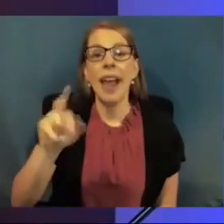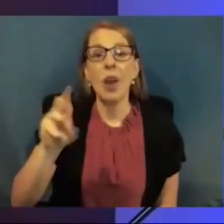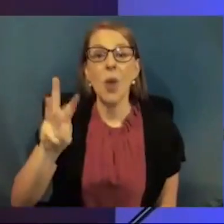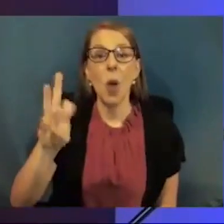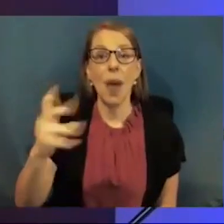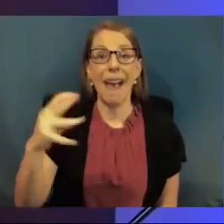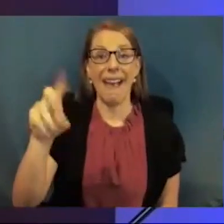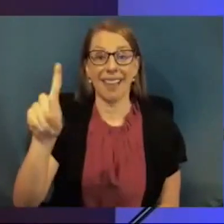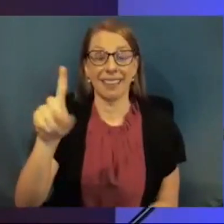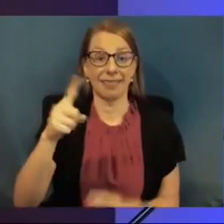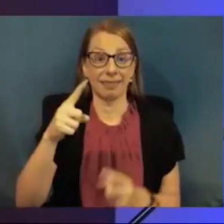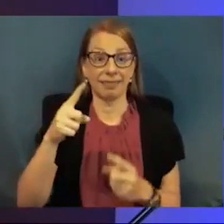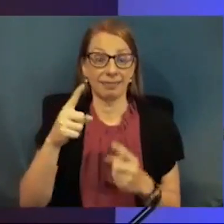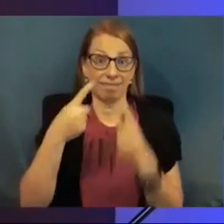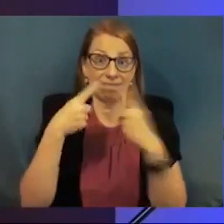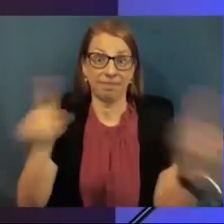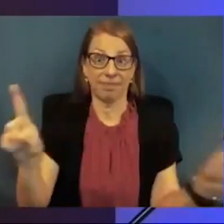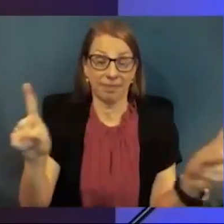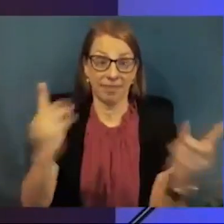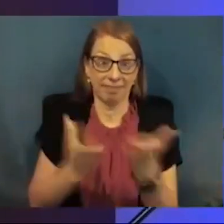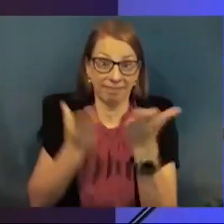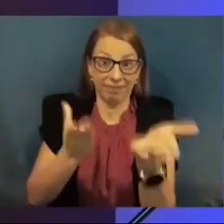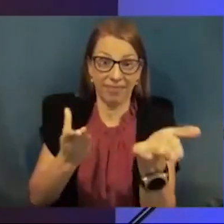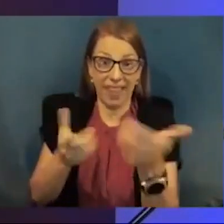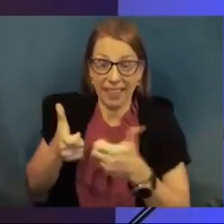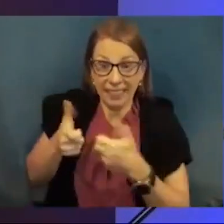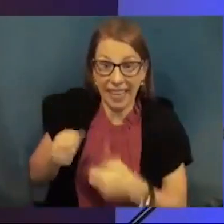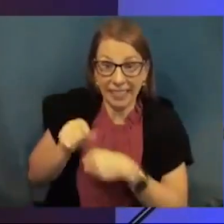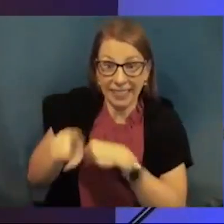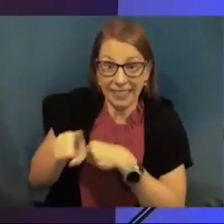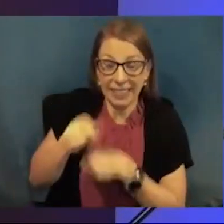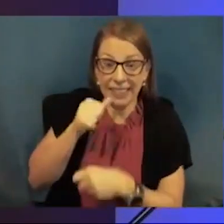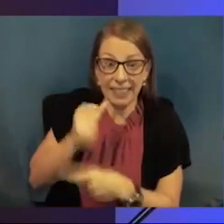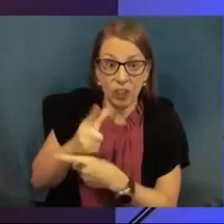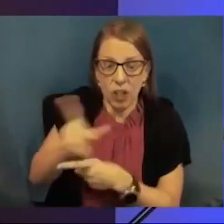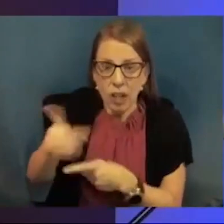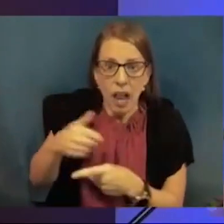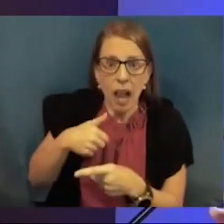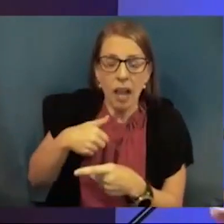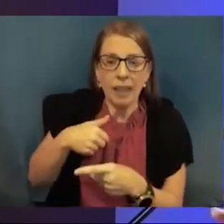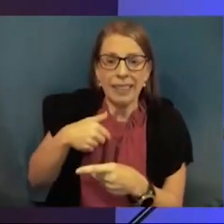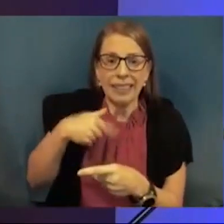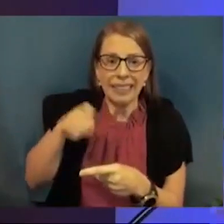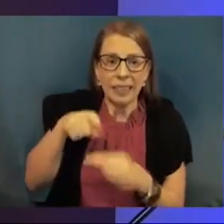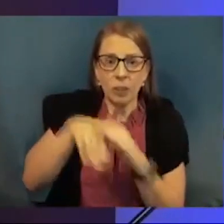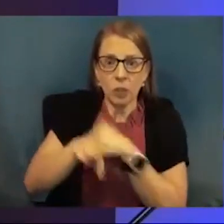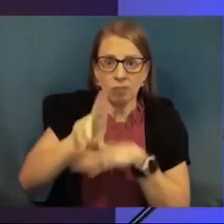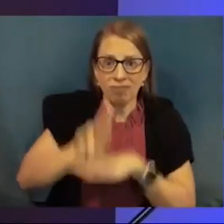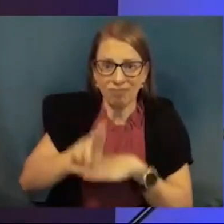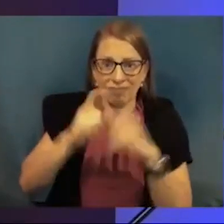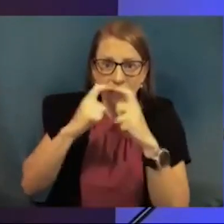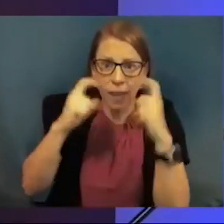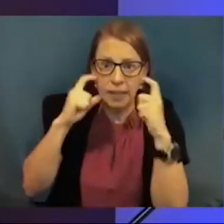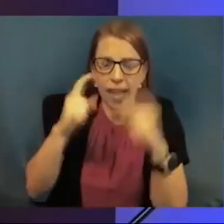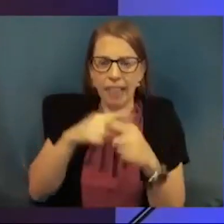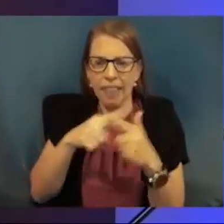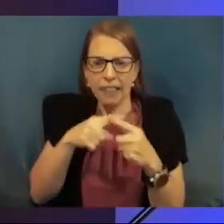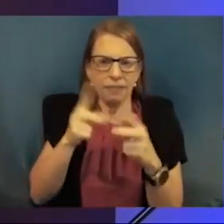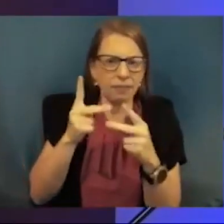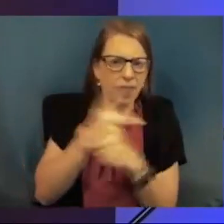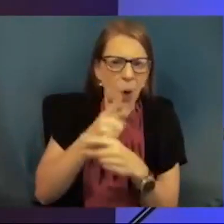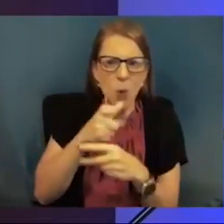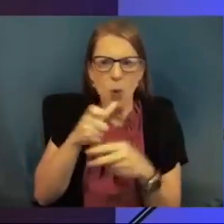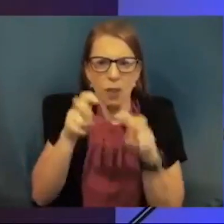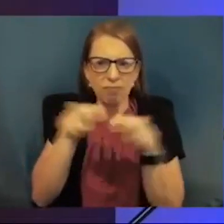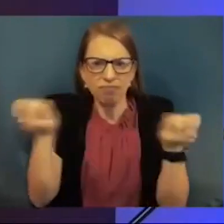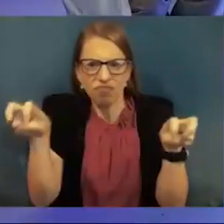who I'm going with, and said, I think we need to be wearing masks when we go in, and then let's assess who's around us and how loud they're